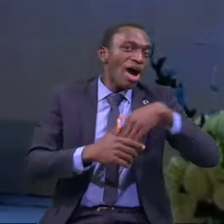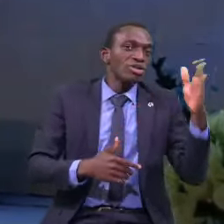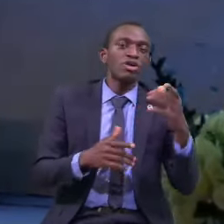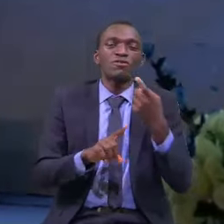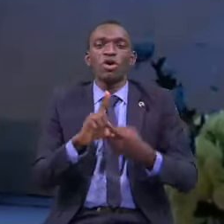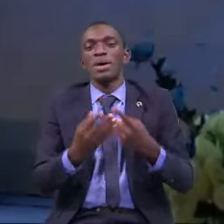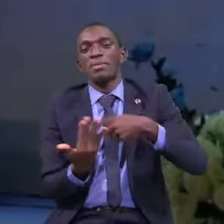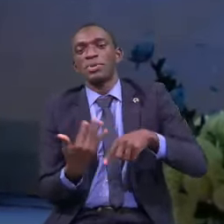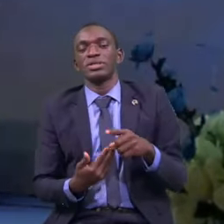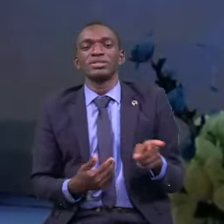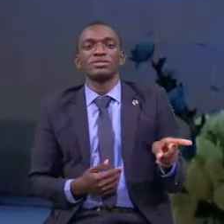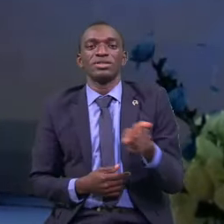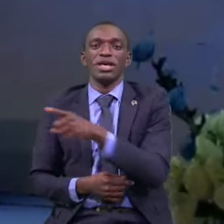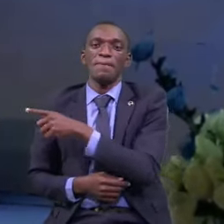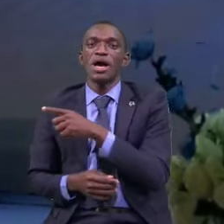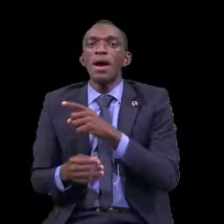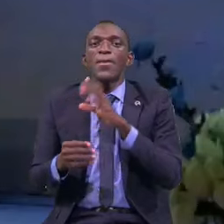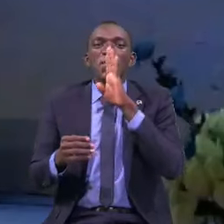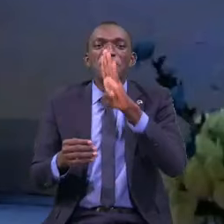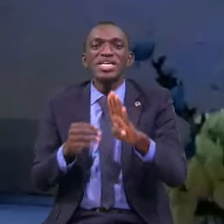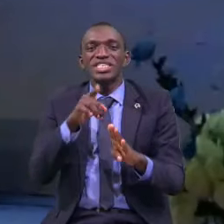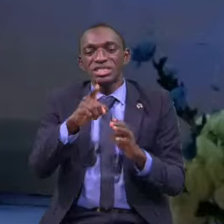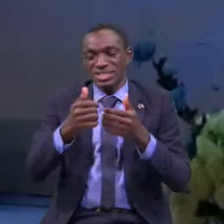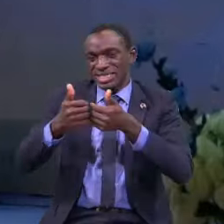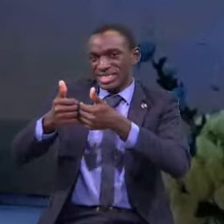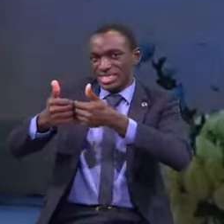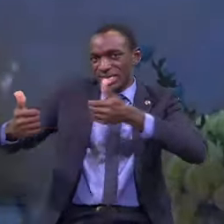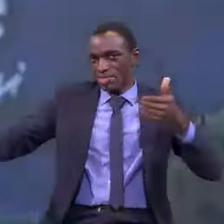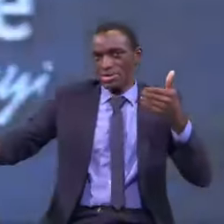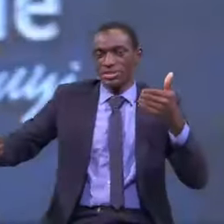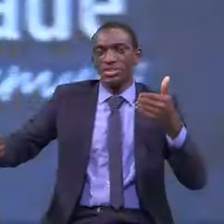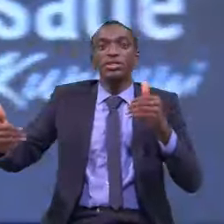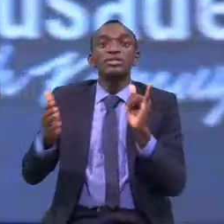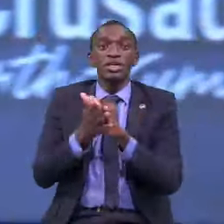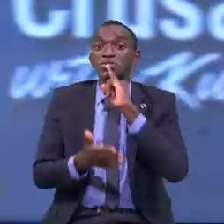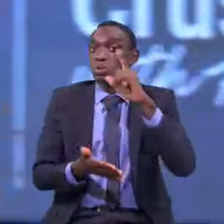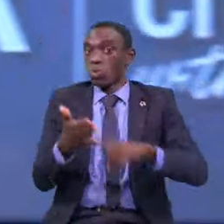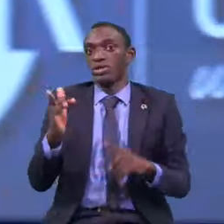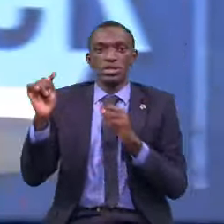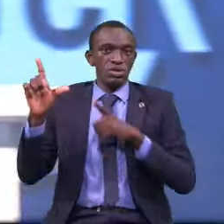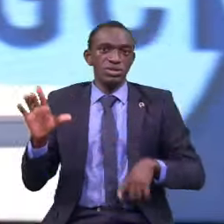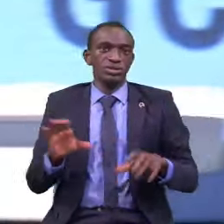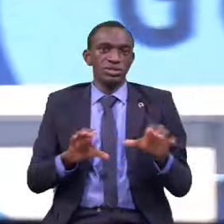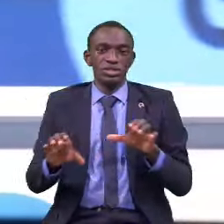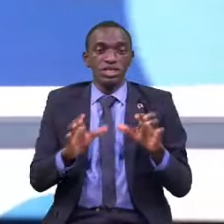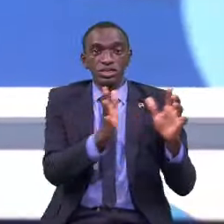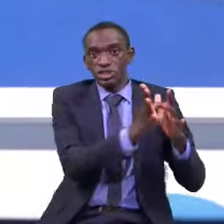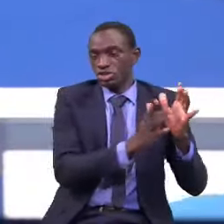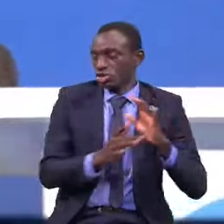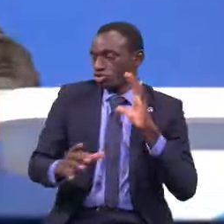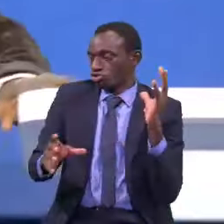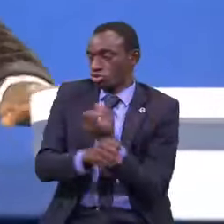ye separate. That's what the Lord did. He took the man's hand and he took